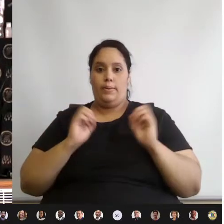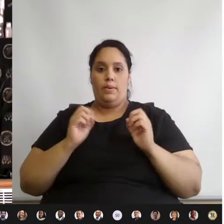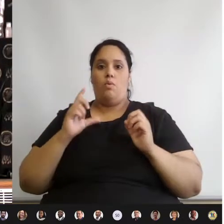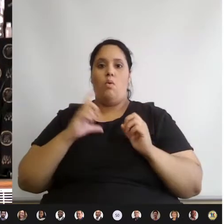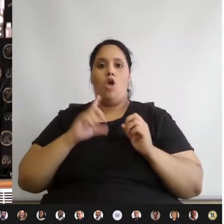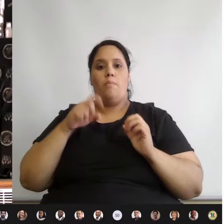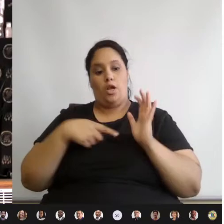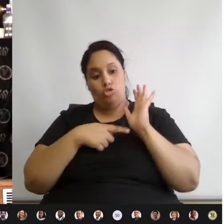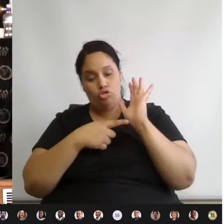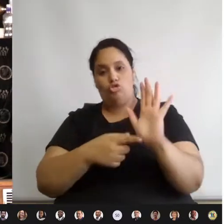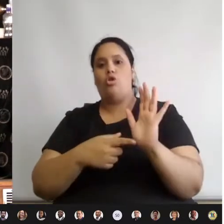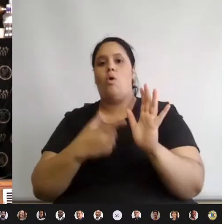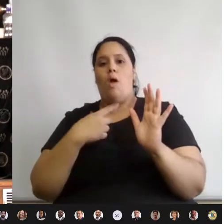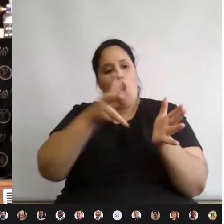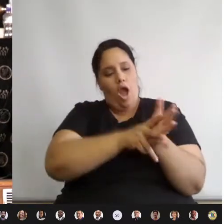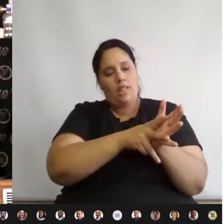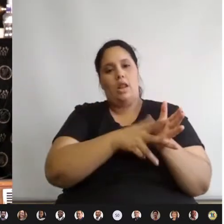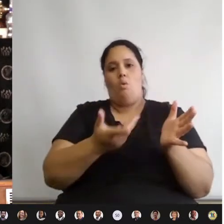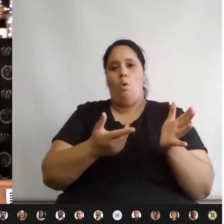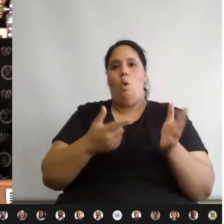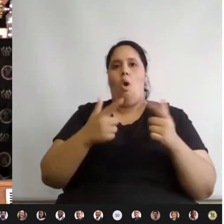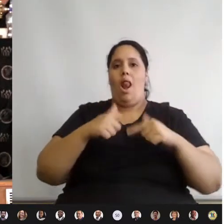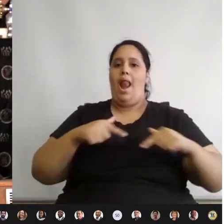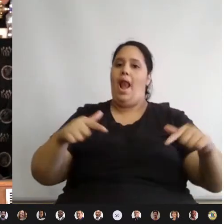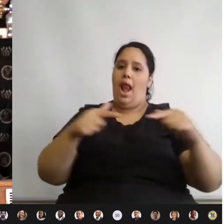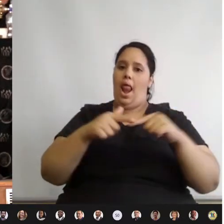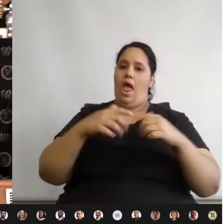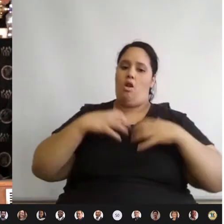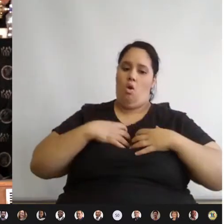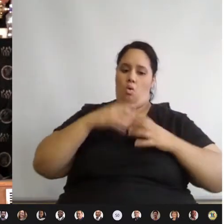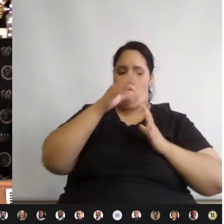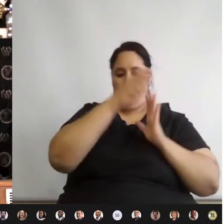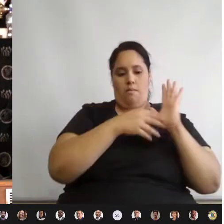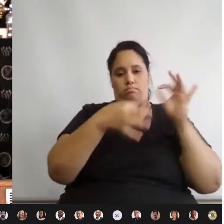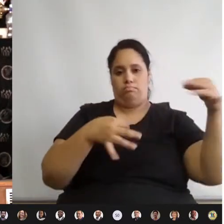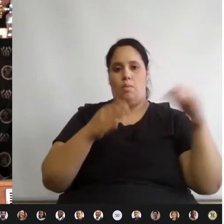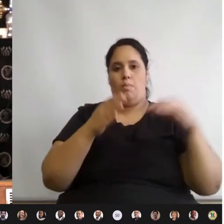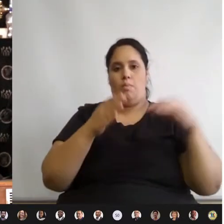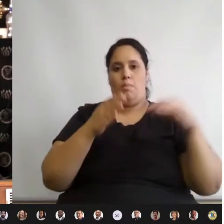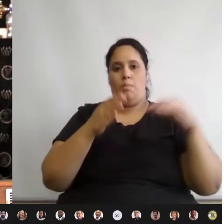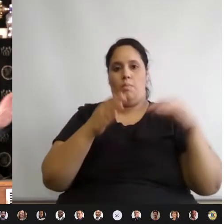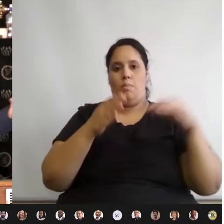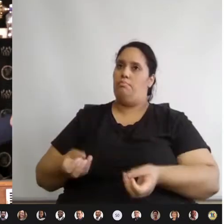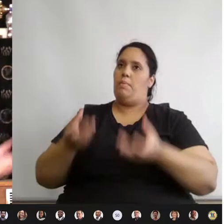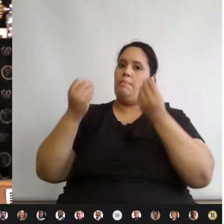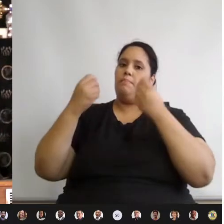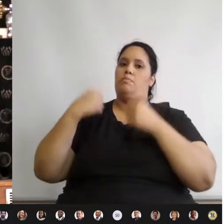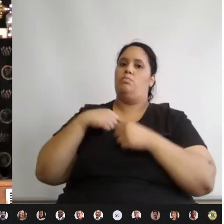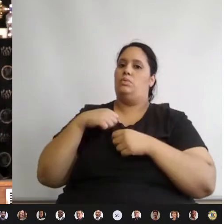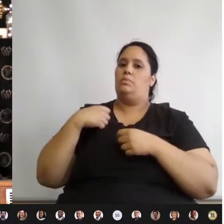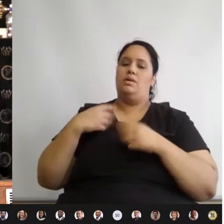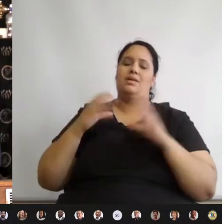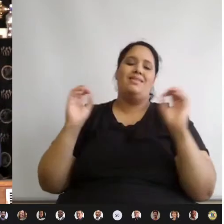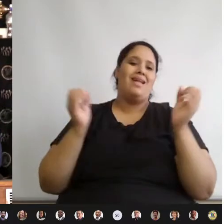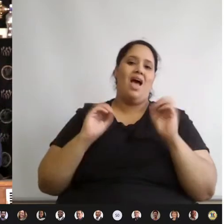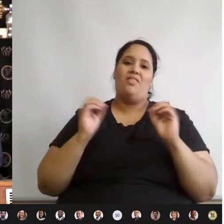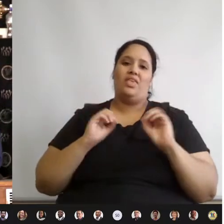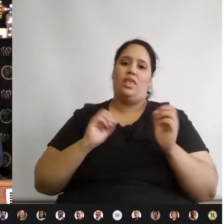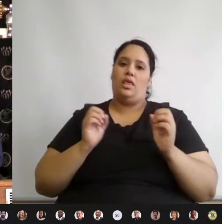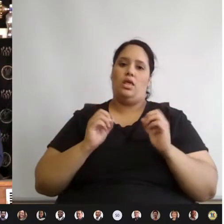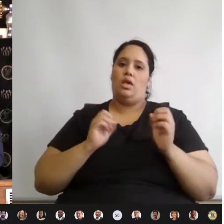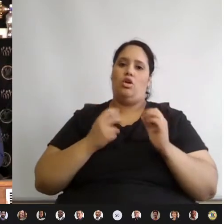and show your lease agreement or your land holding before a municipality can supply you with electricity. No lease came out of that